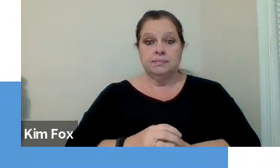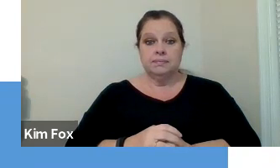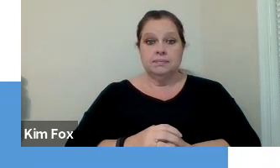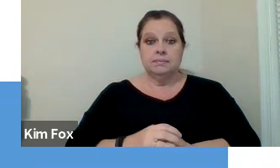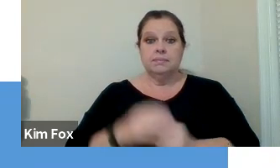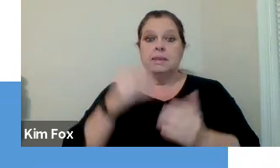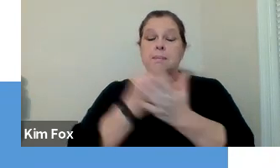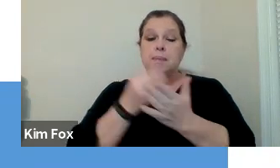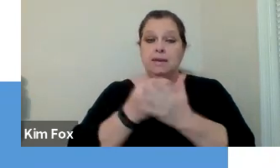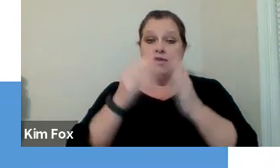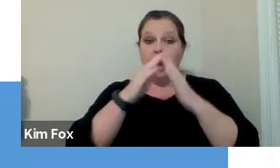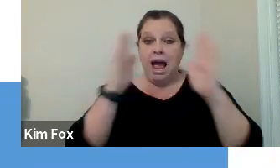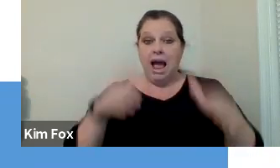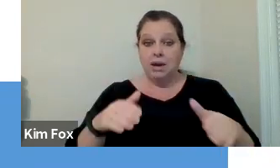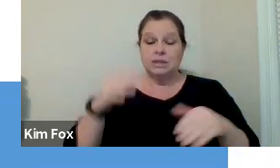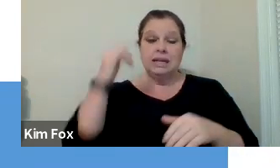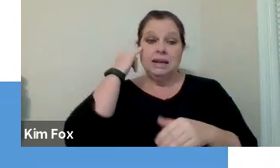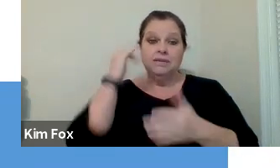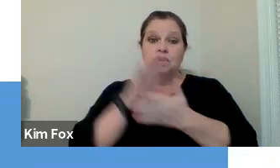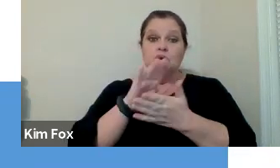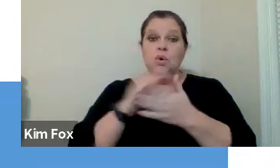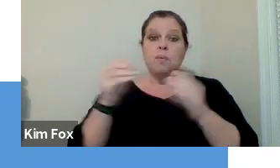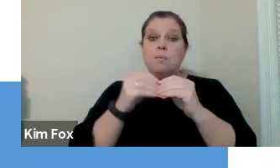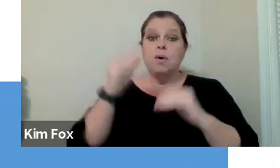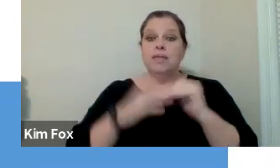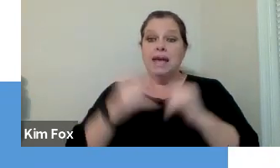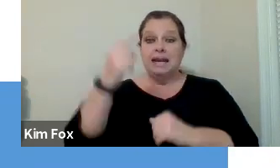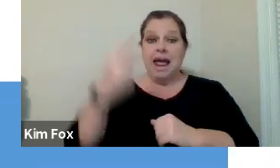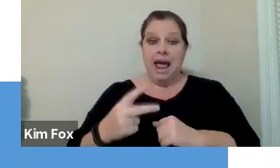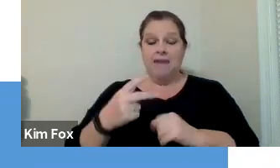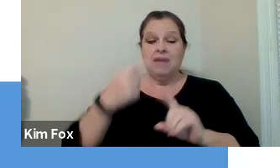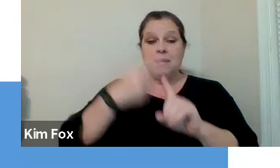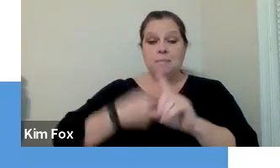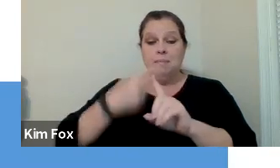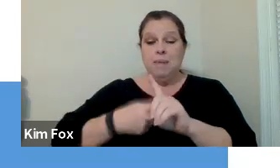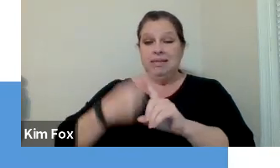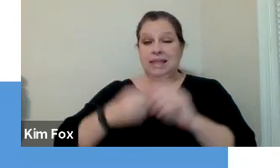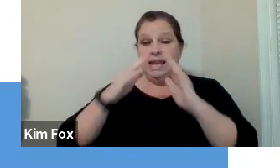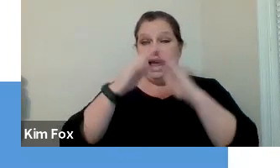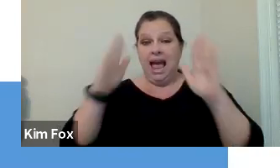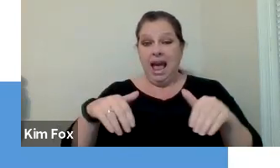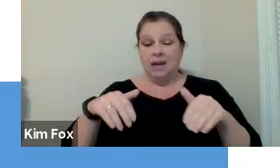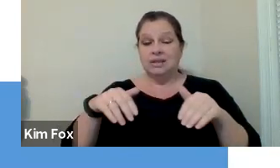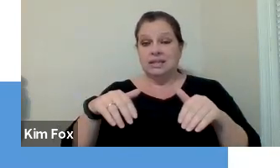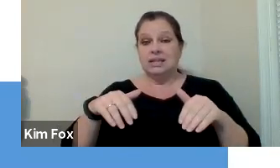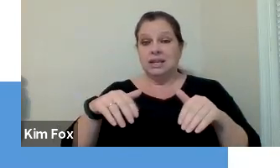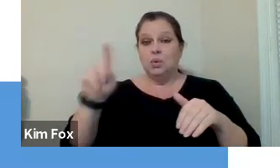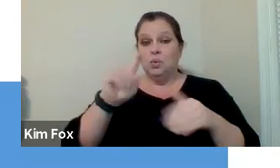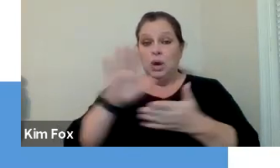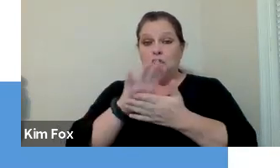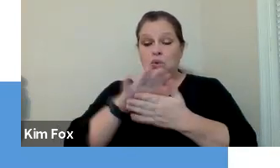Money for housing. If you're in school more than half time, monthly housing allowance on the cost of living where your school is